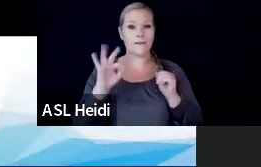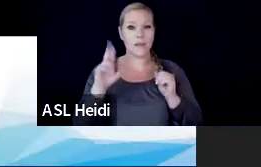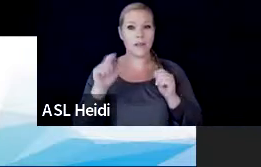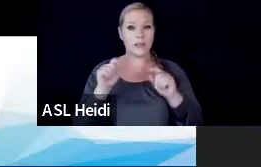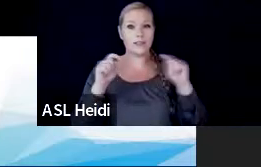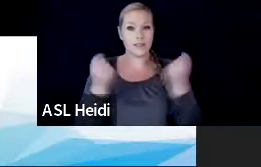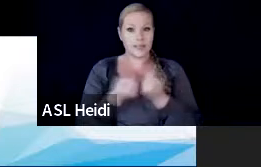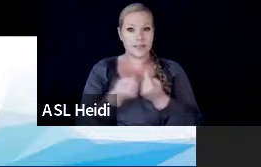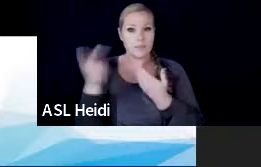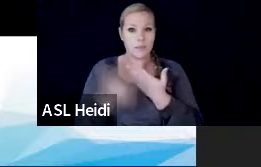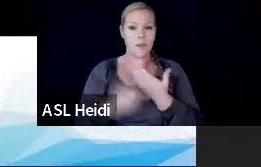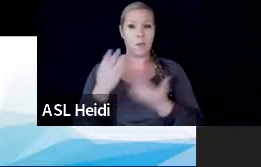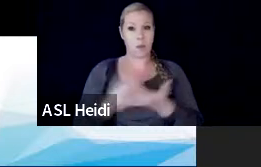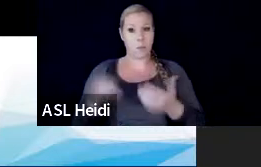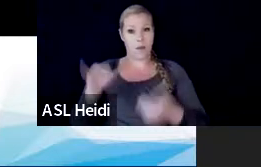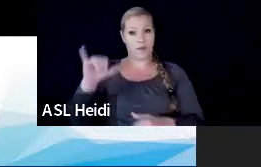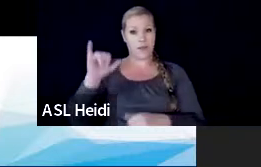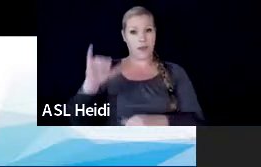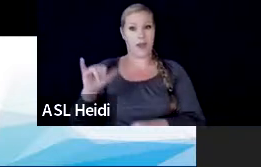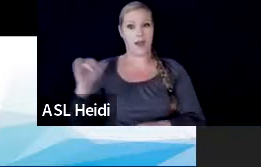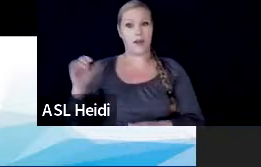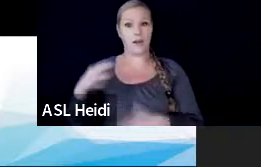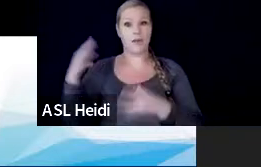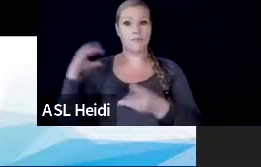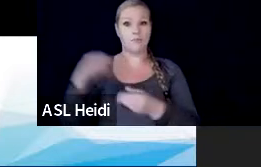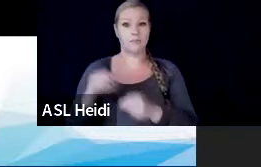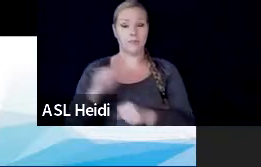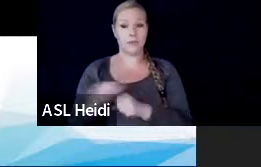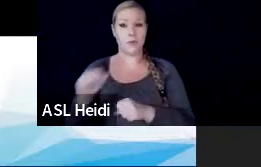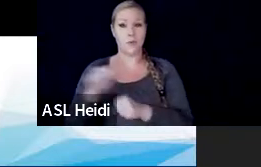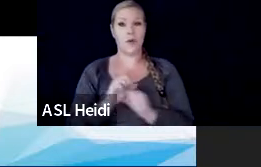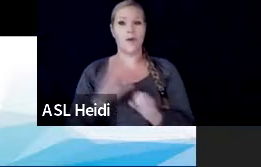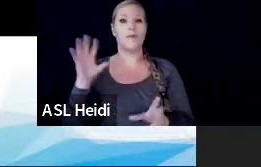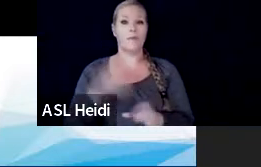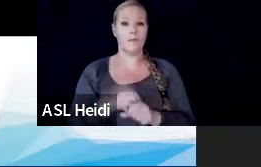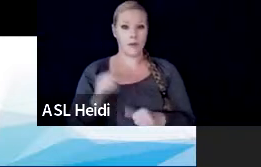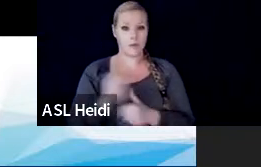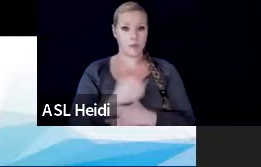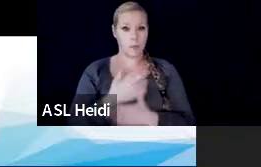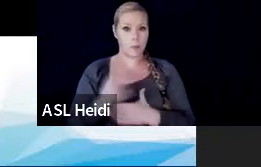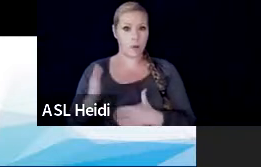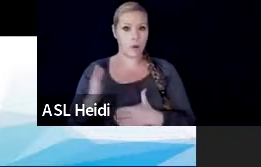has been to be involved in the partner conditions.